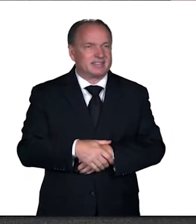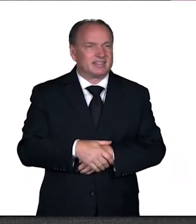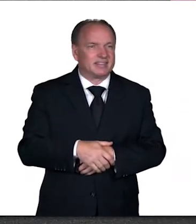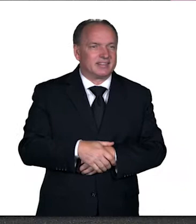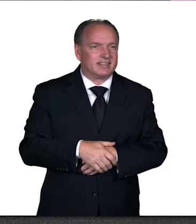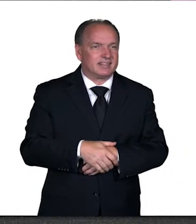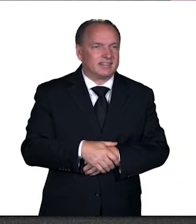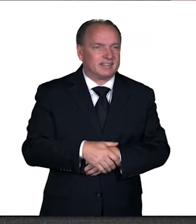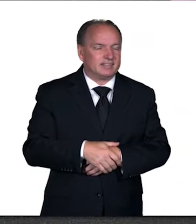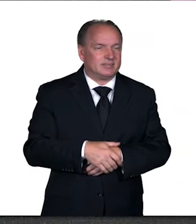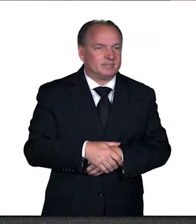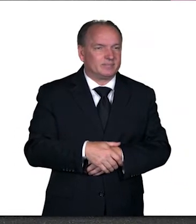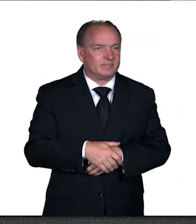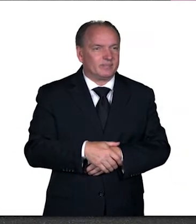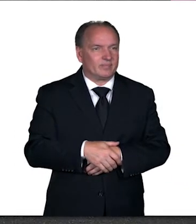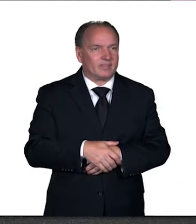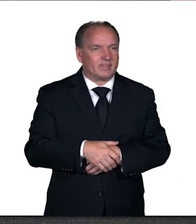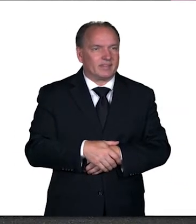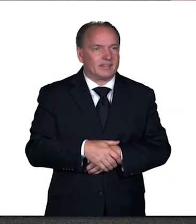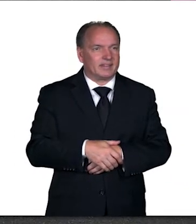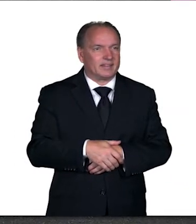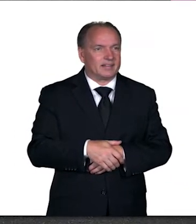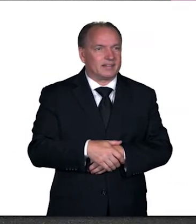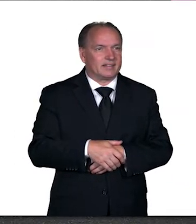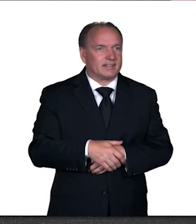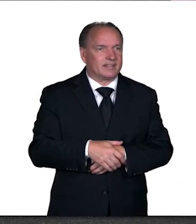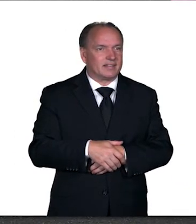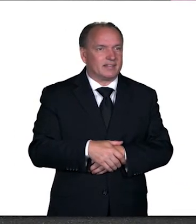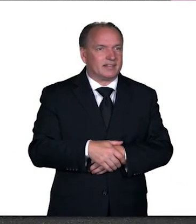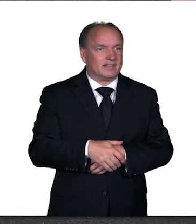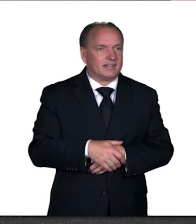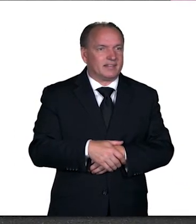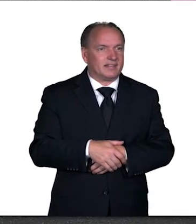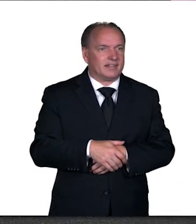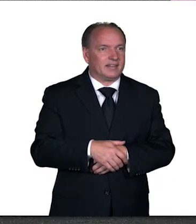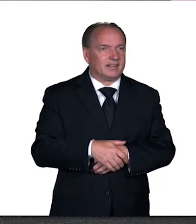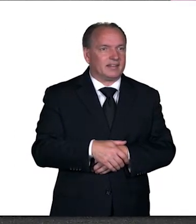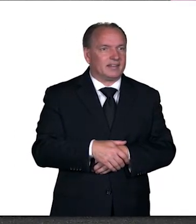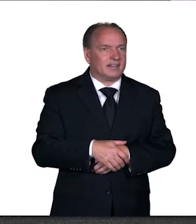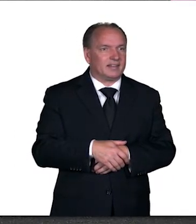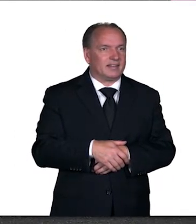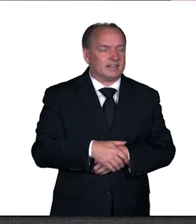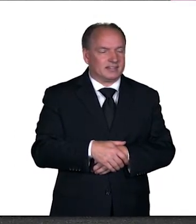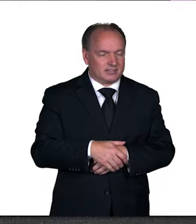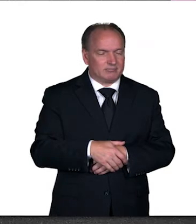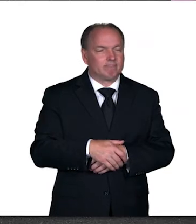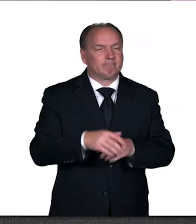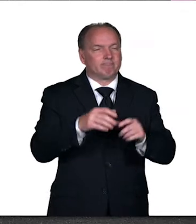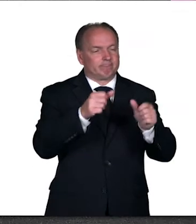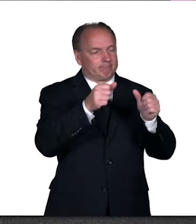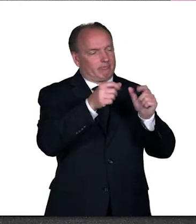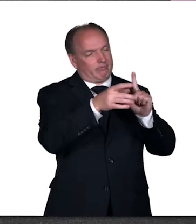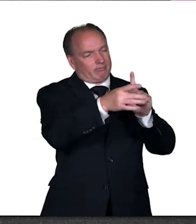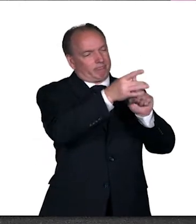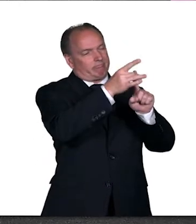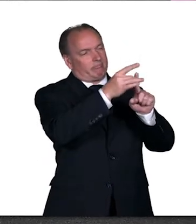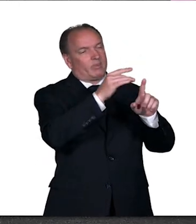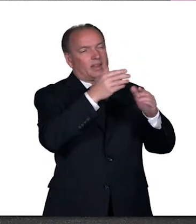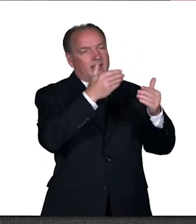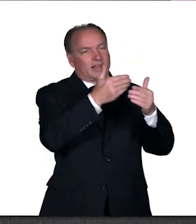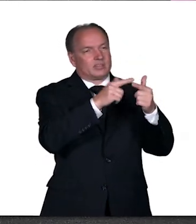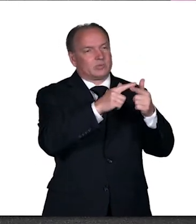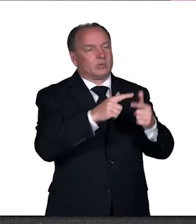good job. So I am going to put the word stem right by our